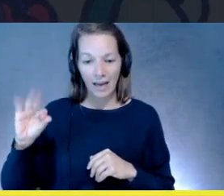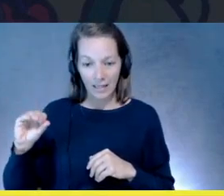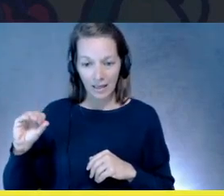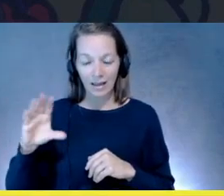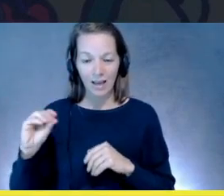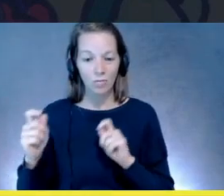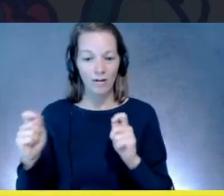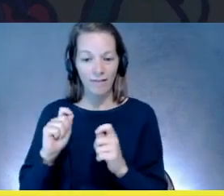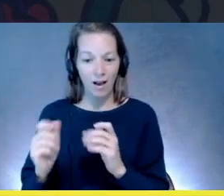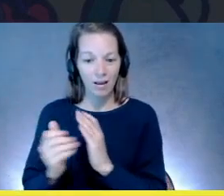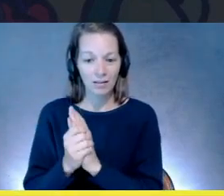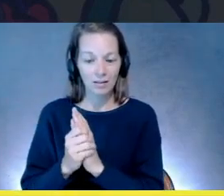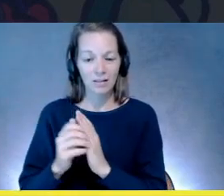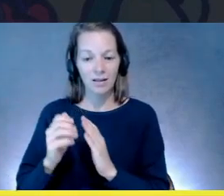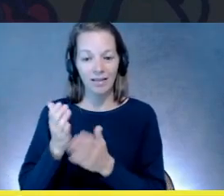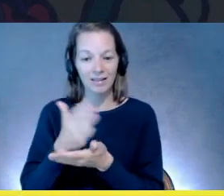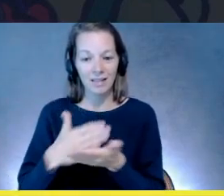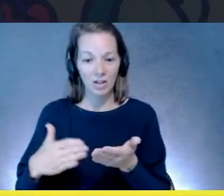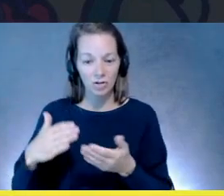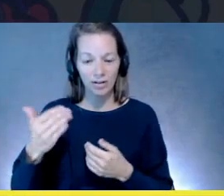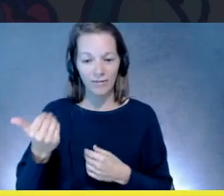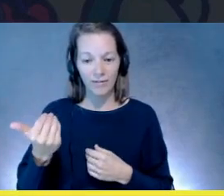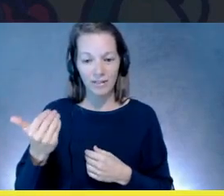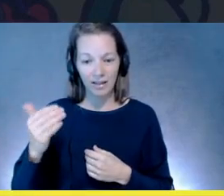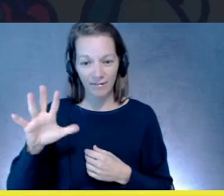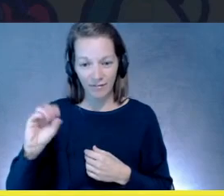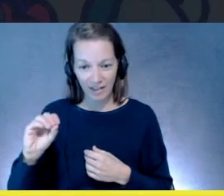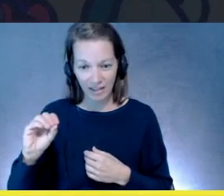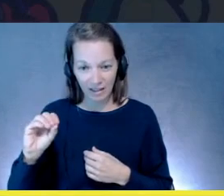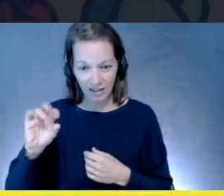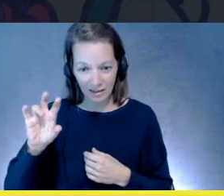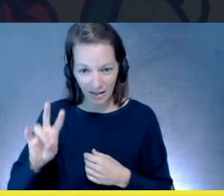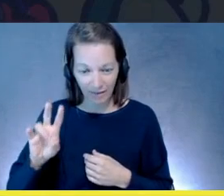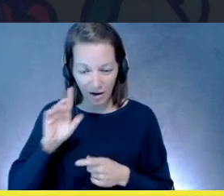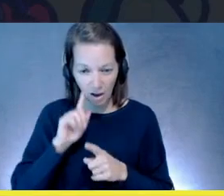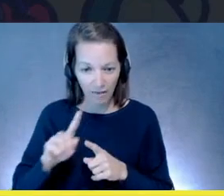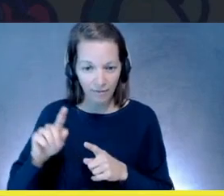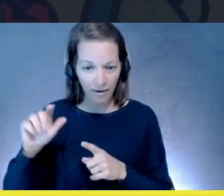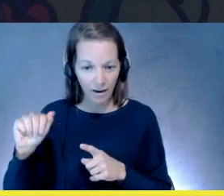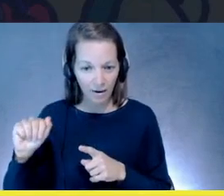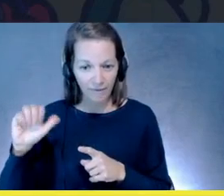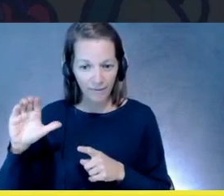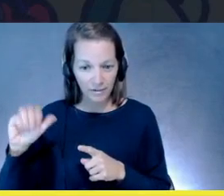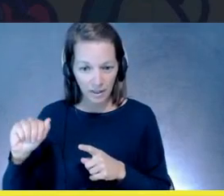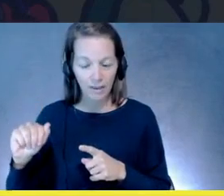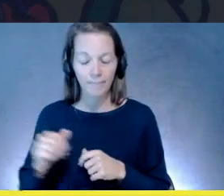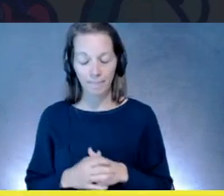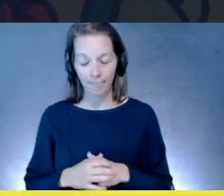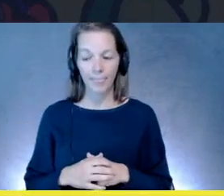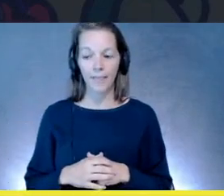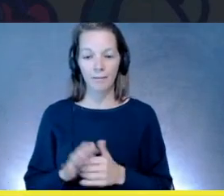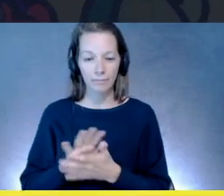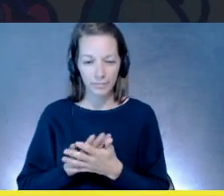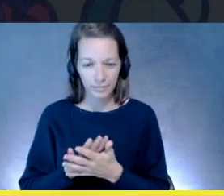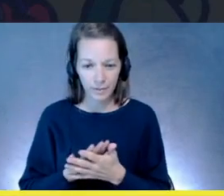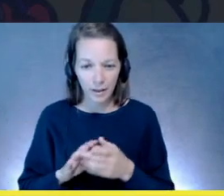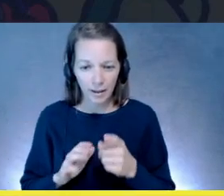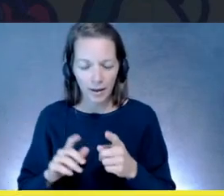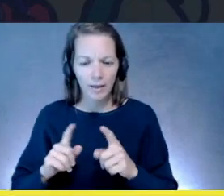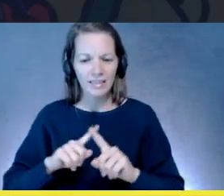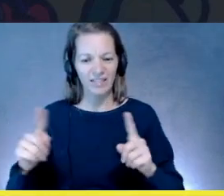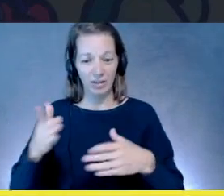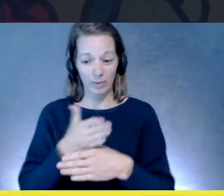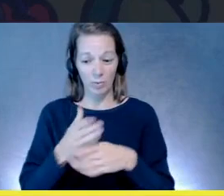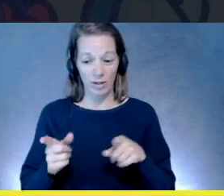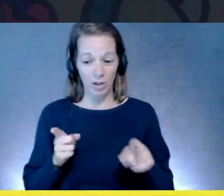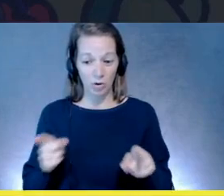revised, and the Section 1557 of the Affordable Care Act, or the ACA. The differences between these two regulations, however,